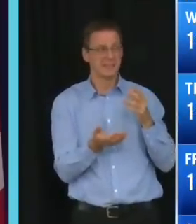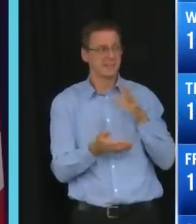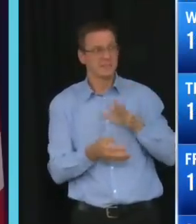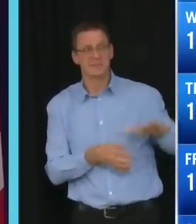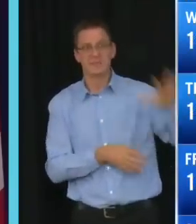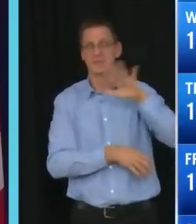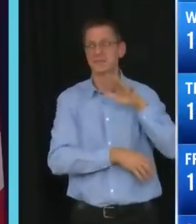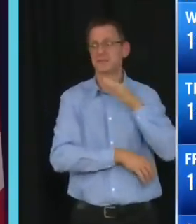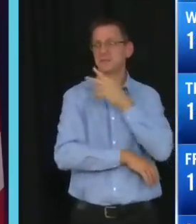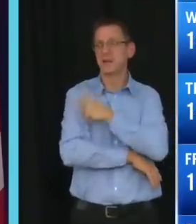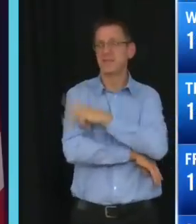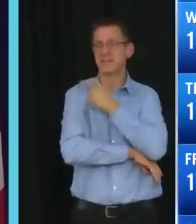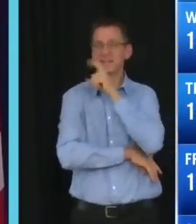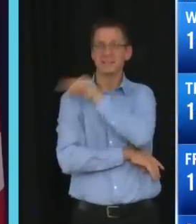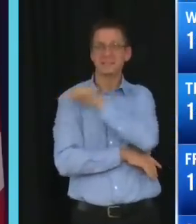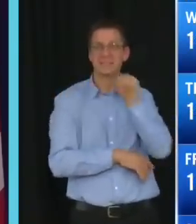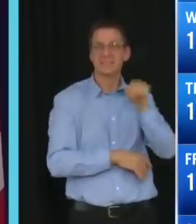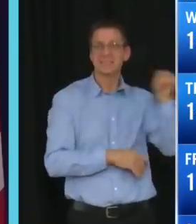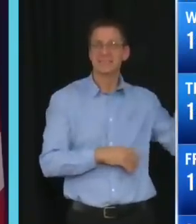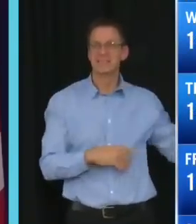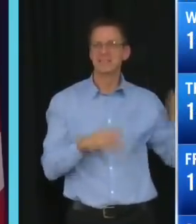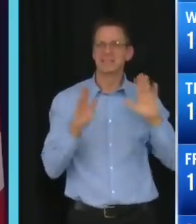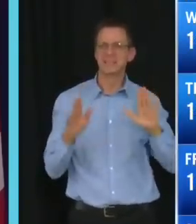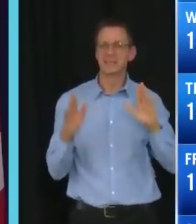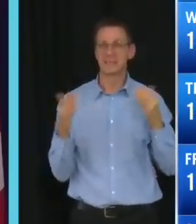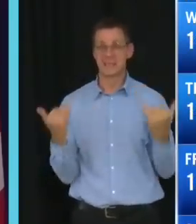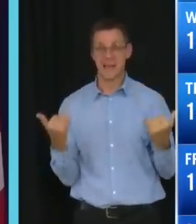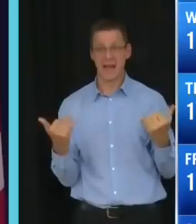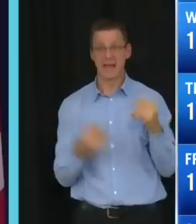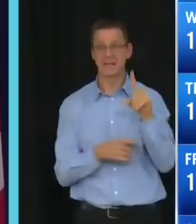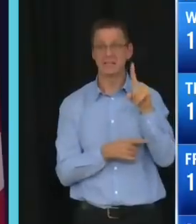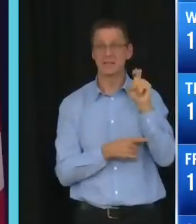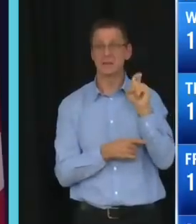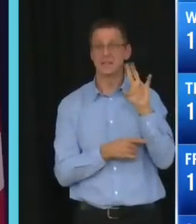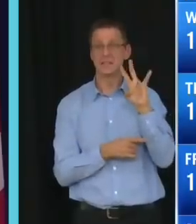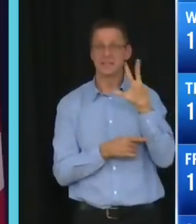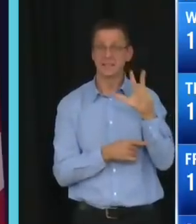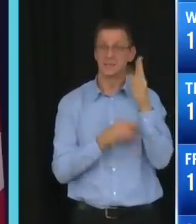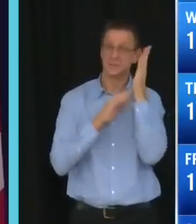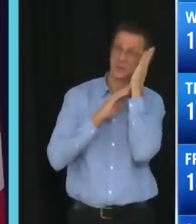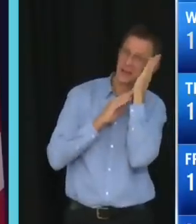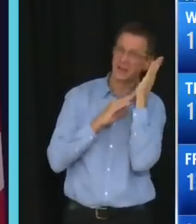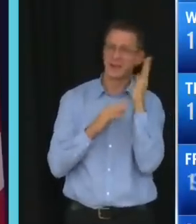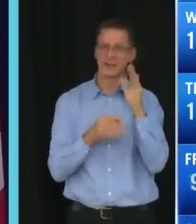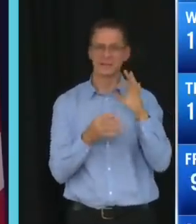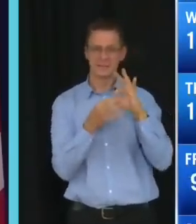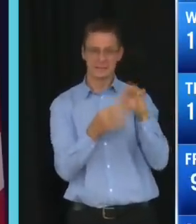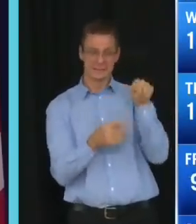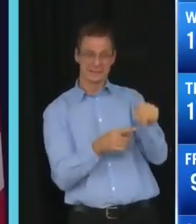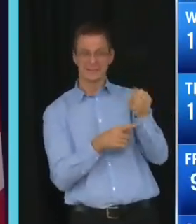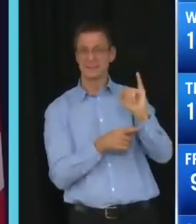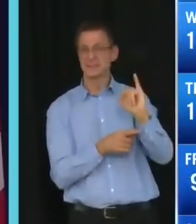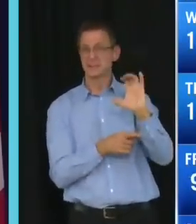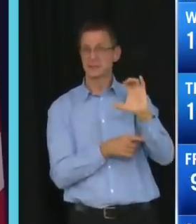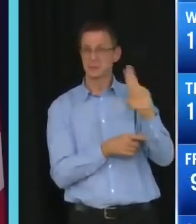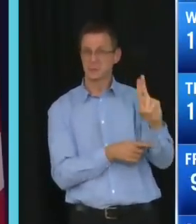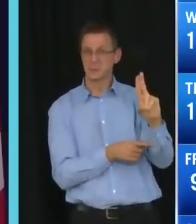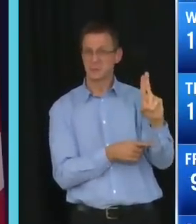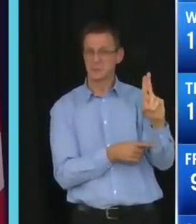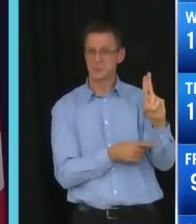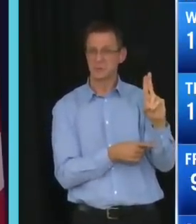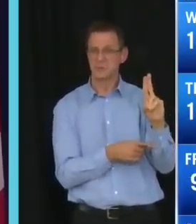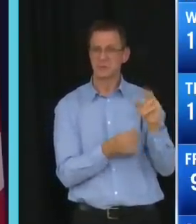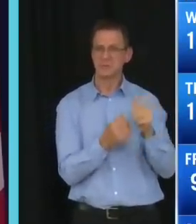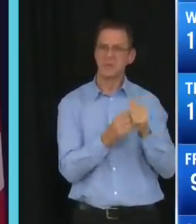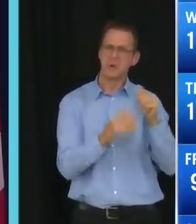of 173 staffed intensive care beds, and we usually operate at about 85% of capacity. But